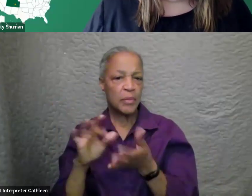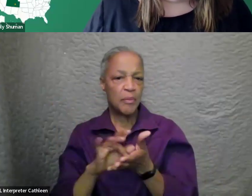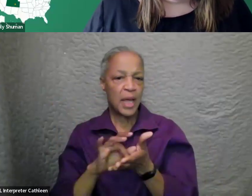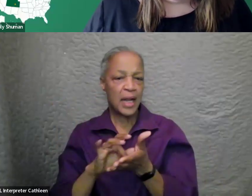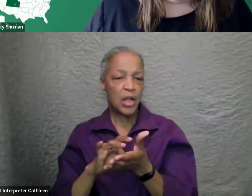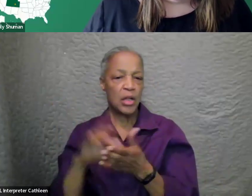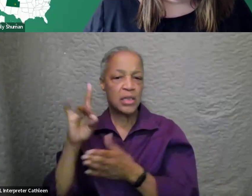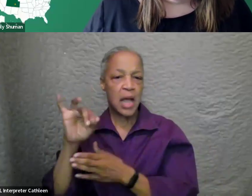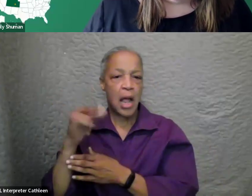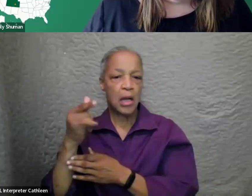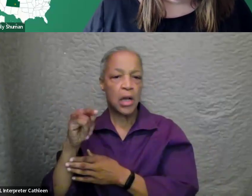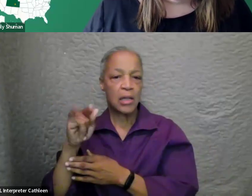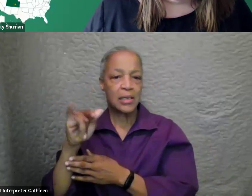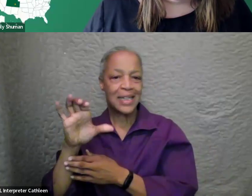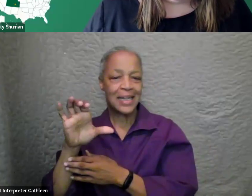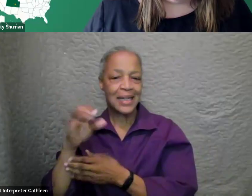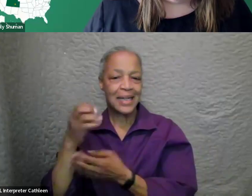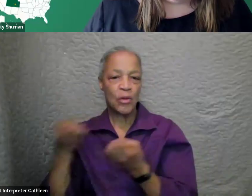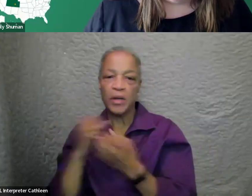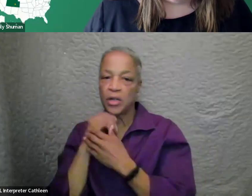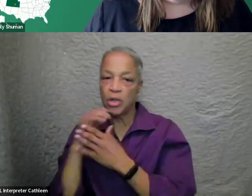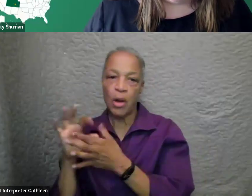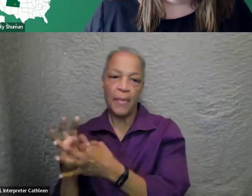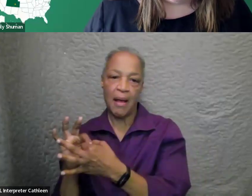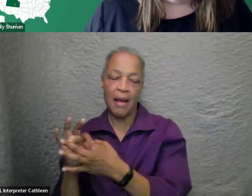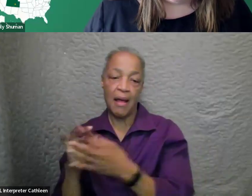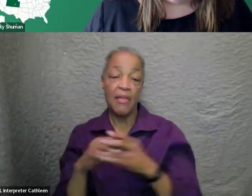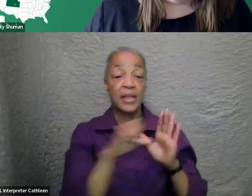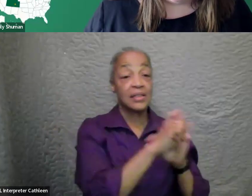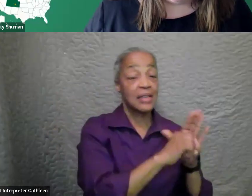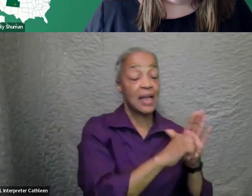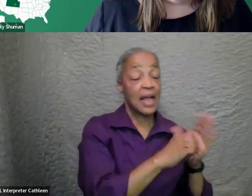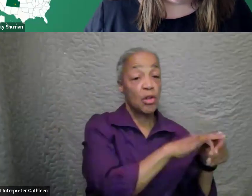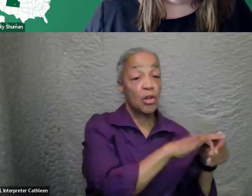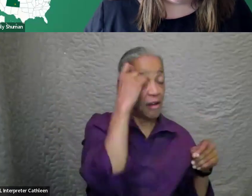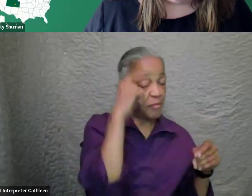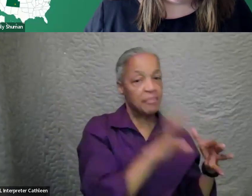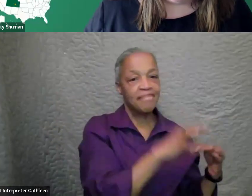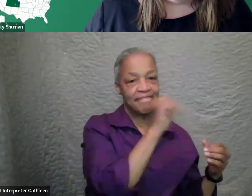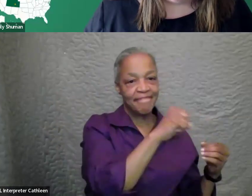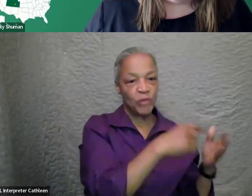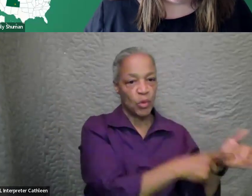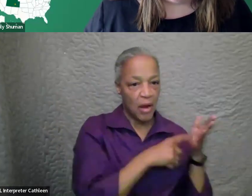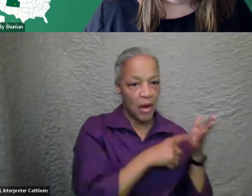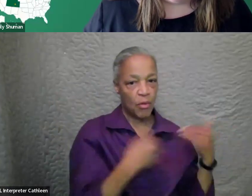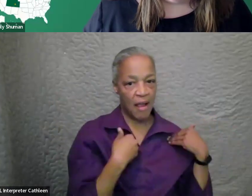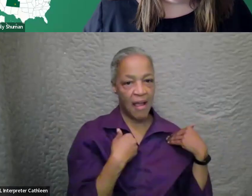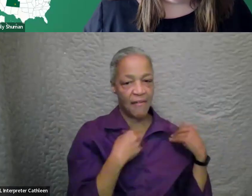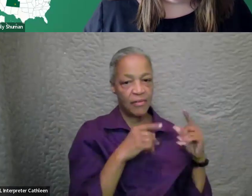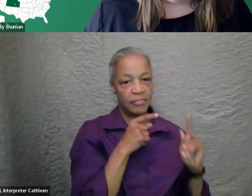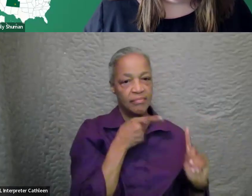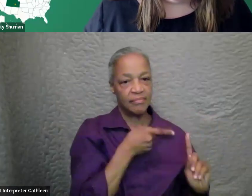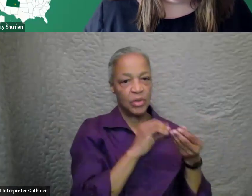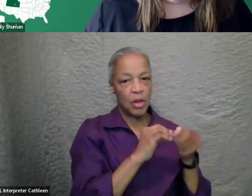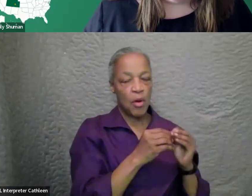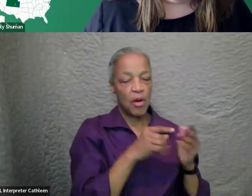diagnostic equipment don't apply. Those apply to state and local governments that are absolutely required to have a certain number and